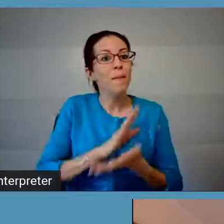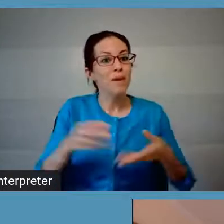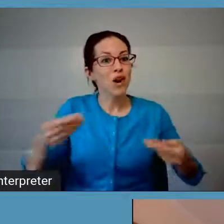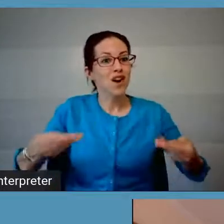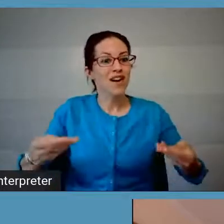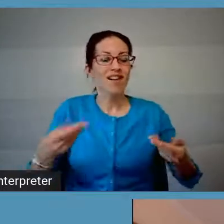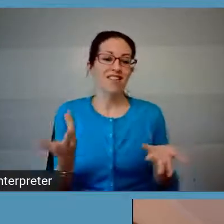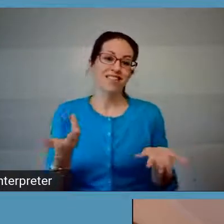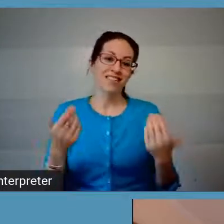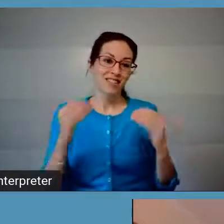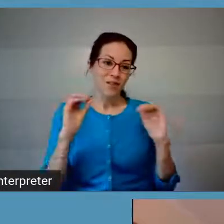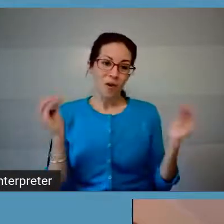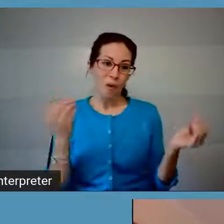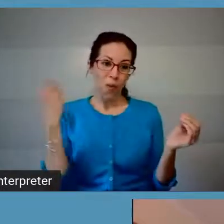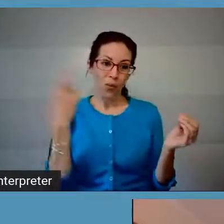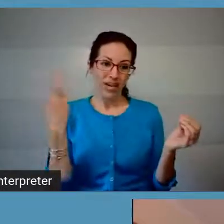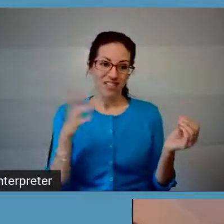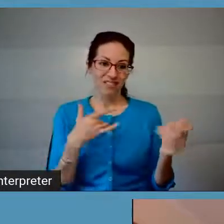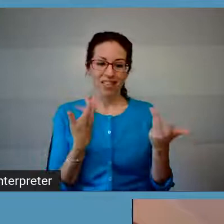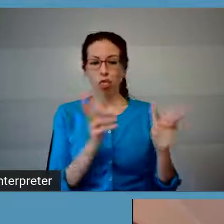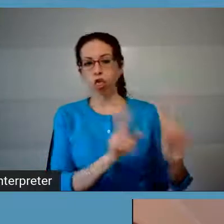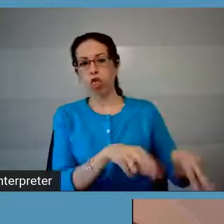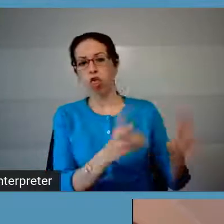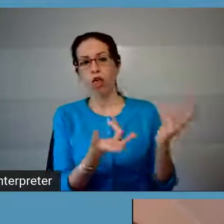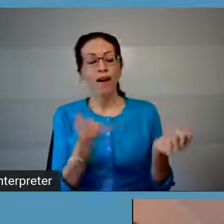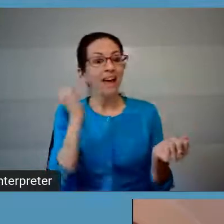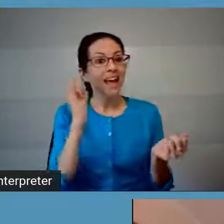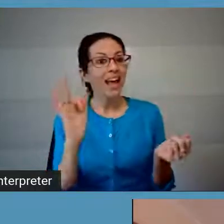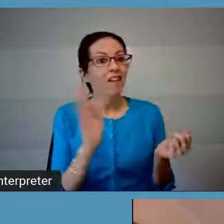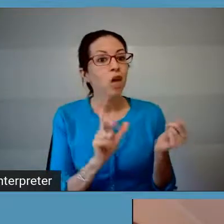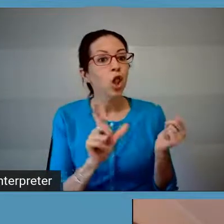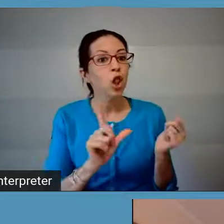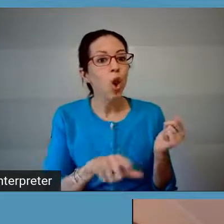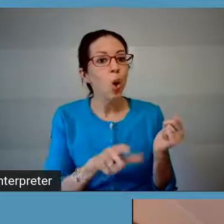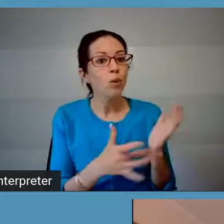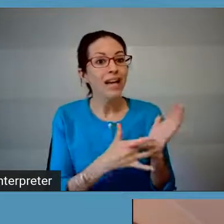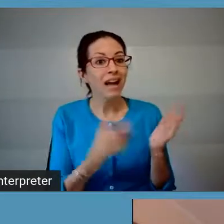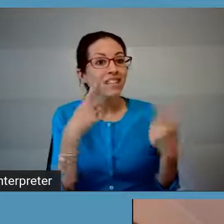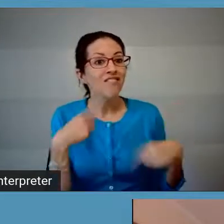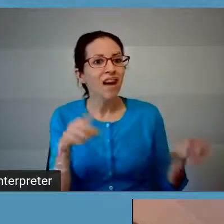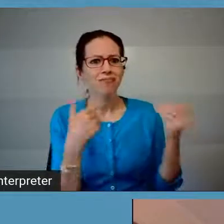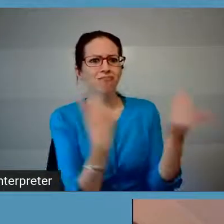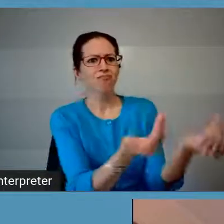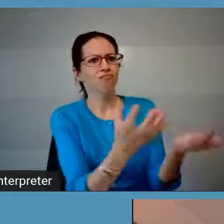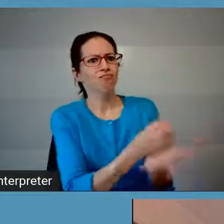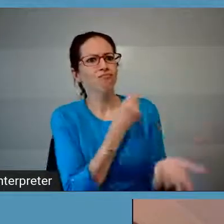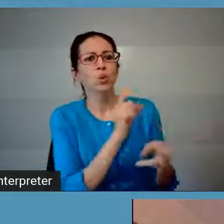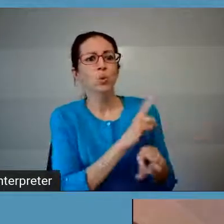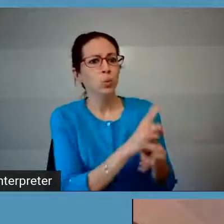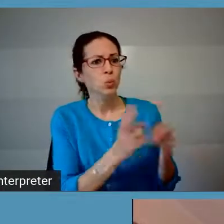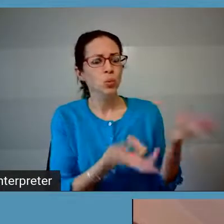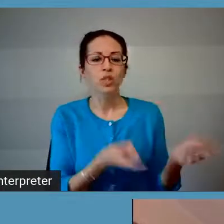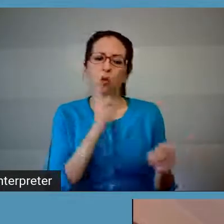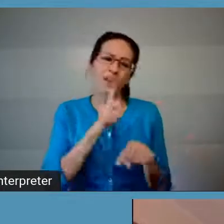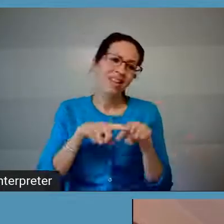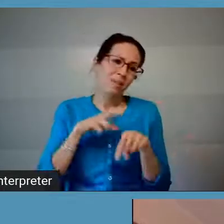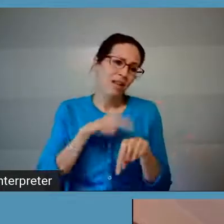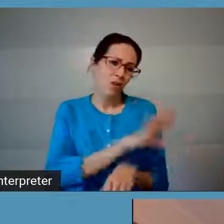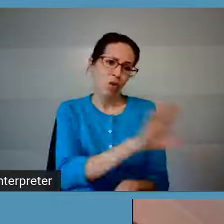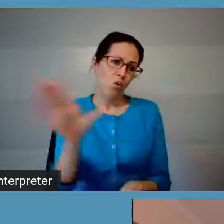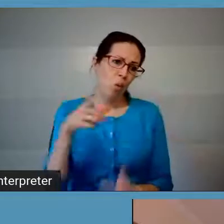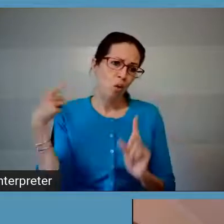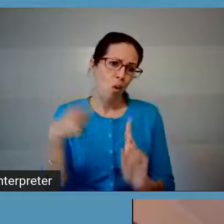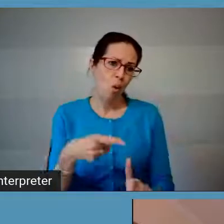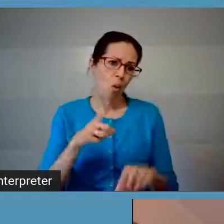to sneeze at low tech if it's effective. So it kind of depends on your goals and what you're trying